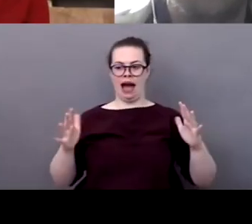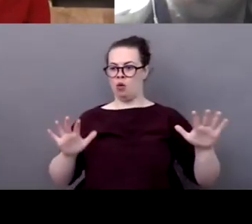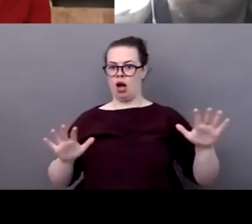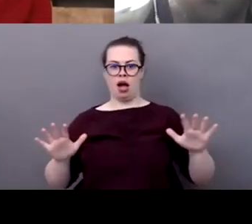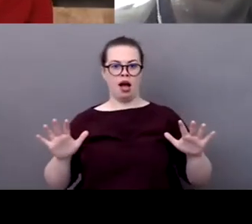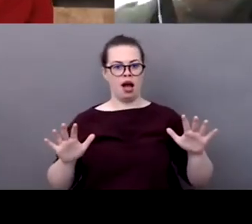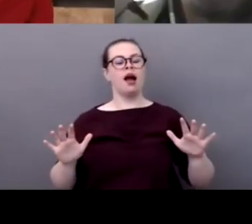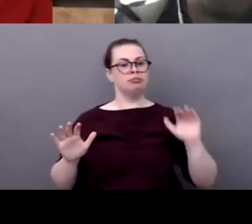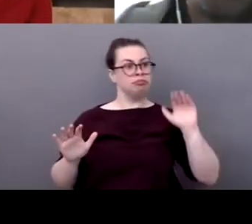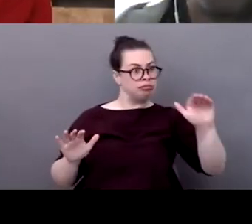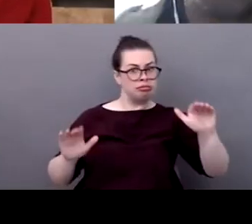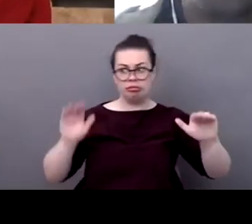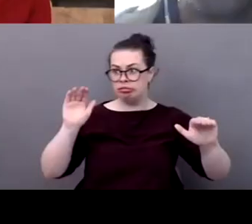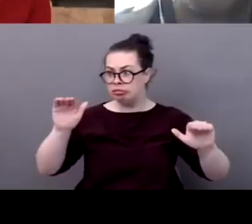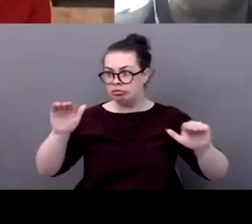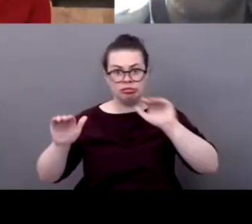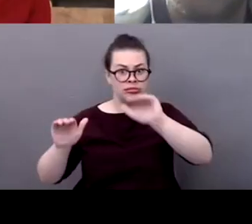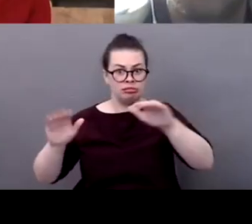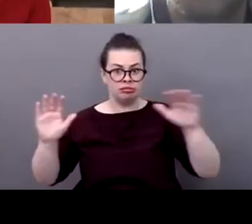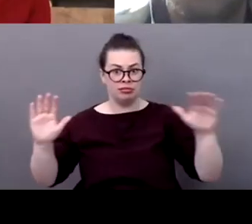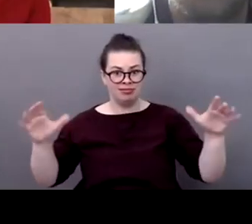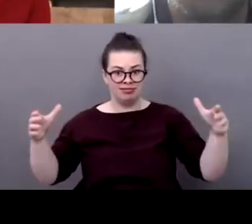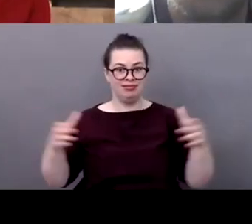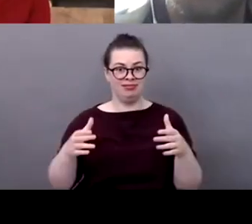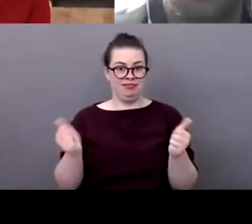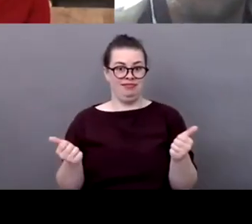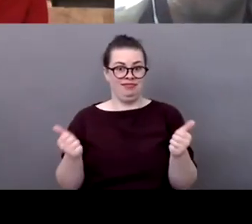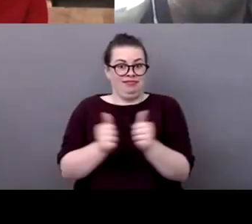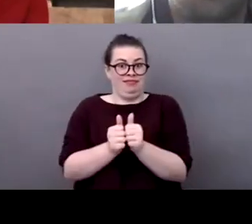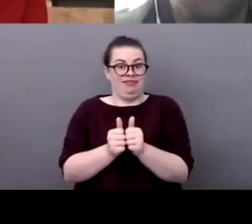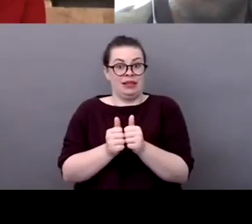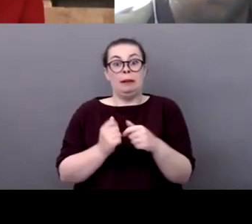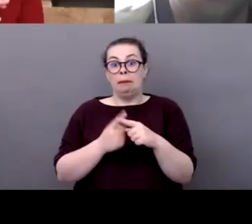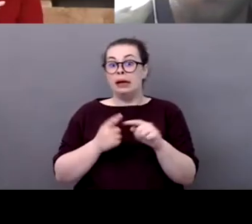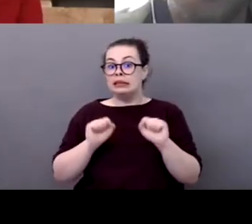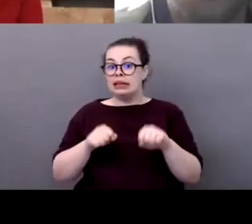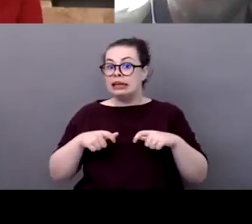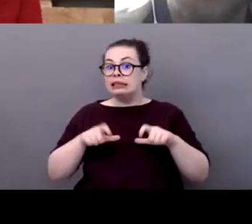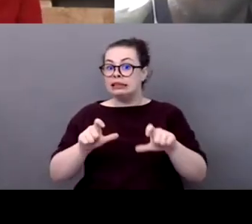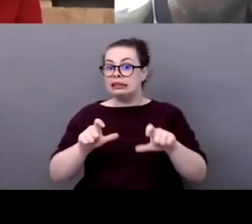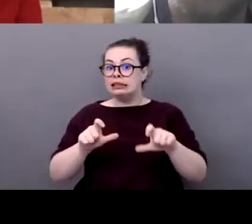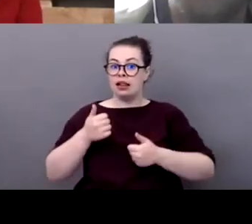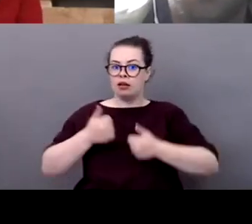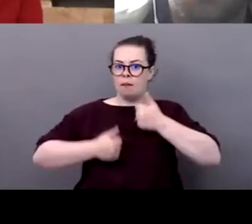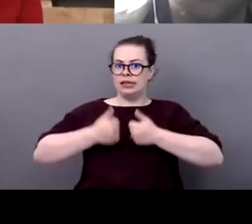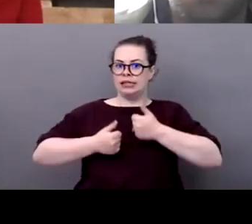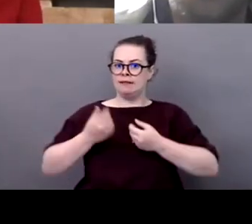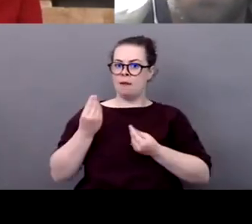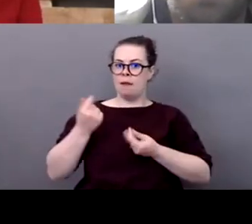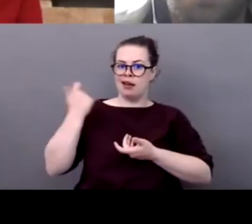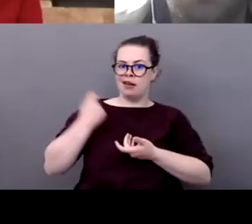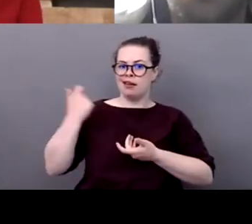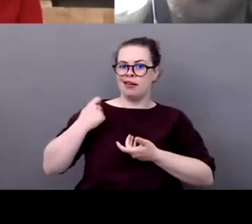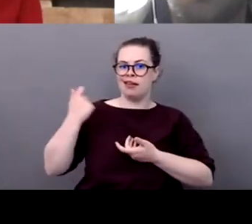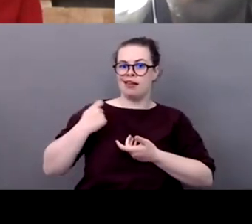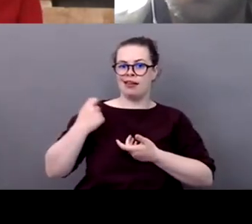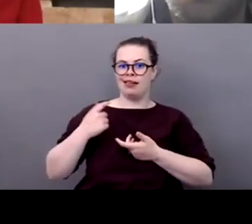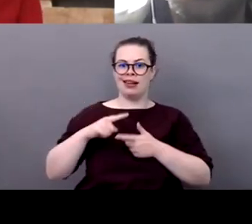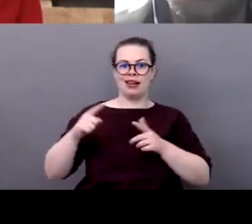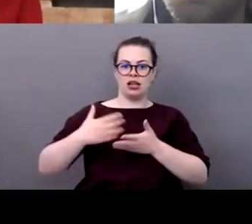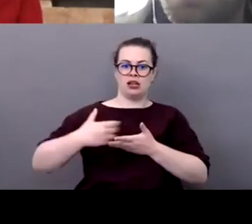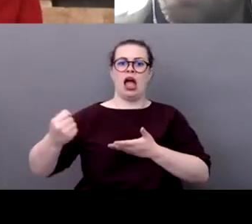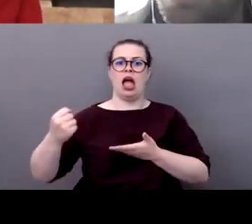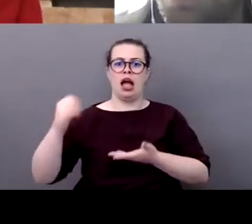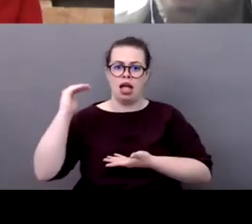together and keep their own competitive advantage on their products. So that's, I think, a